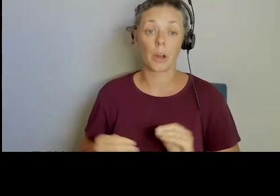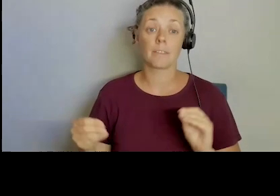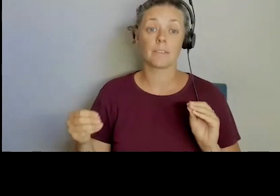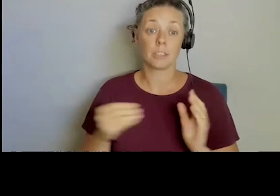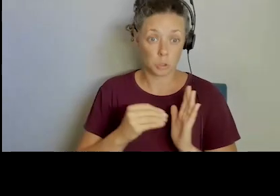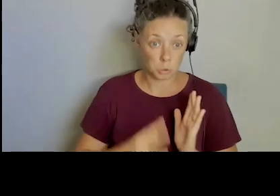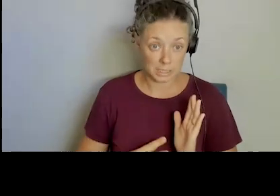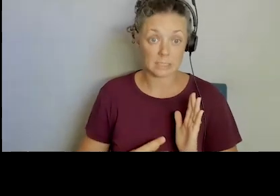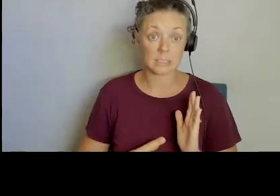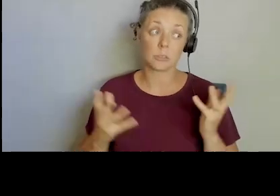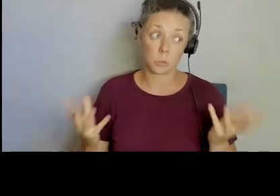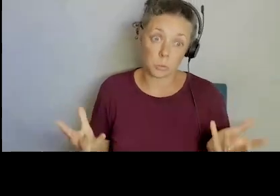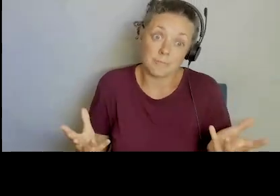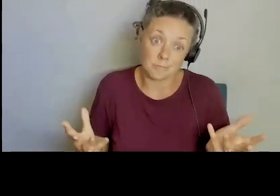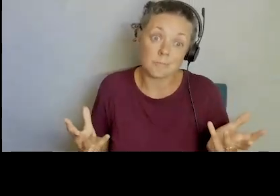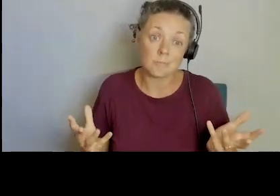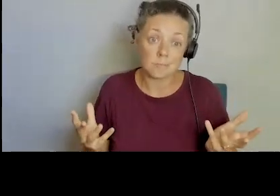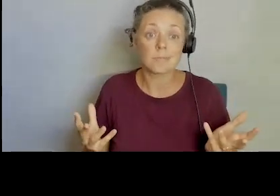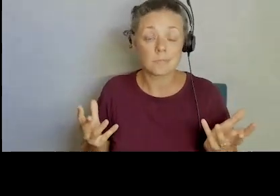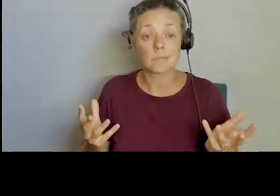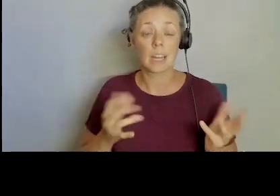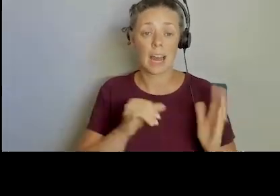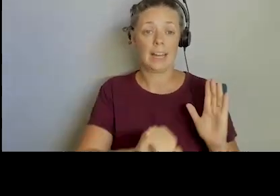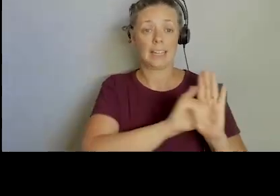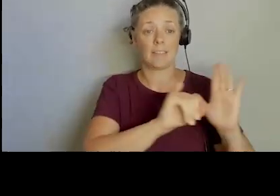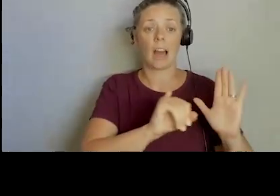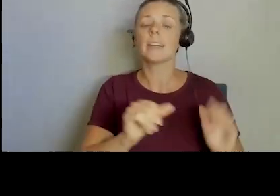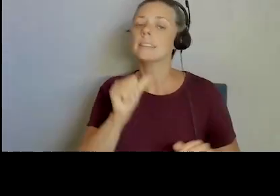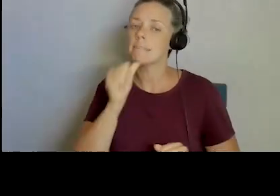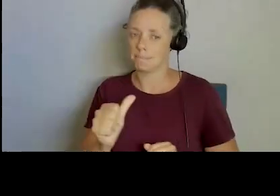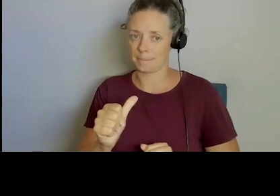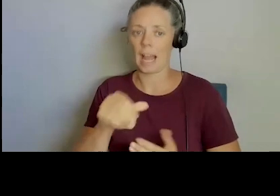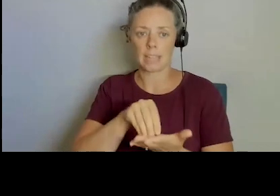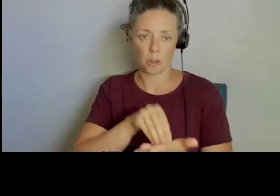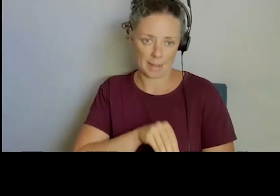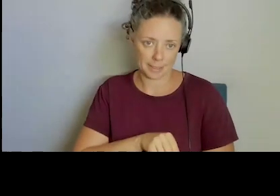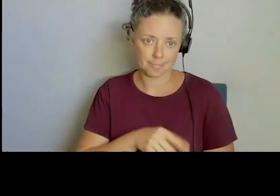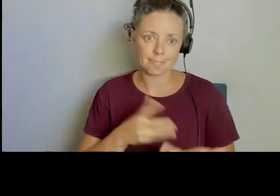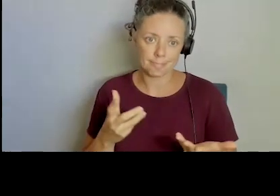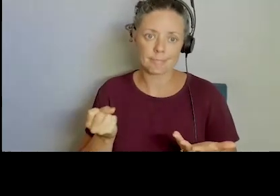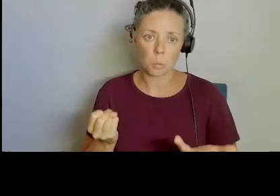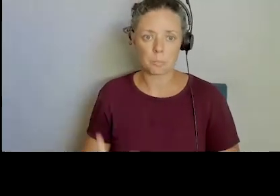students who are identified as undocumented. So